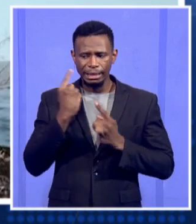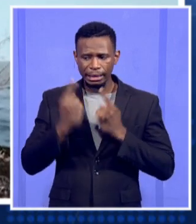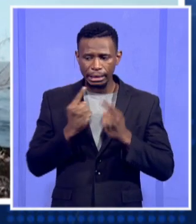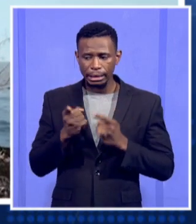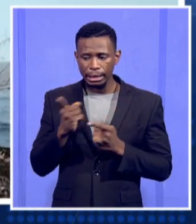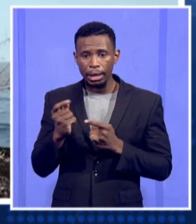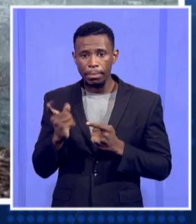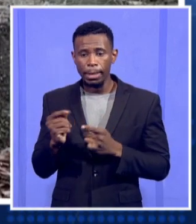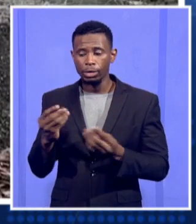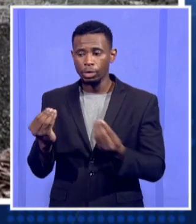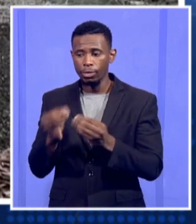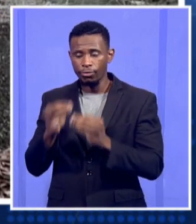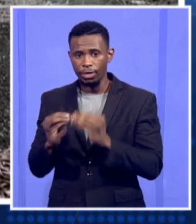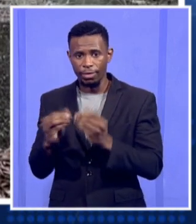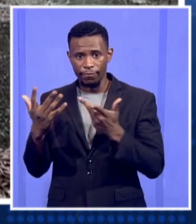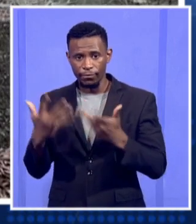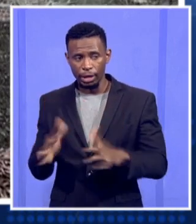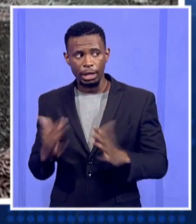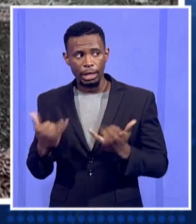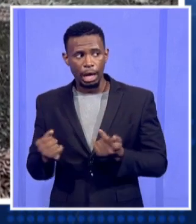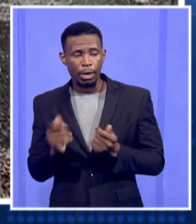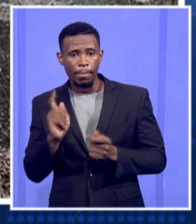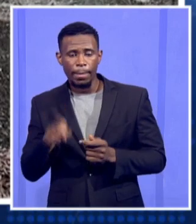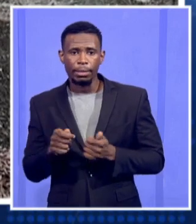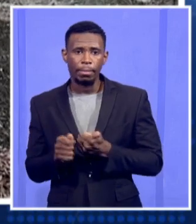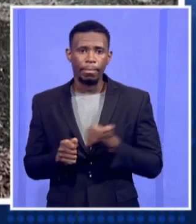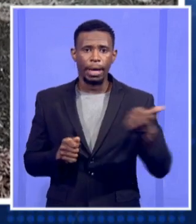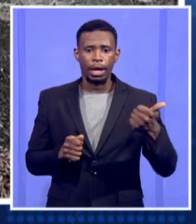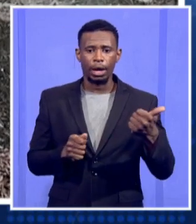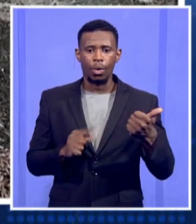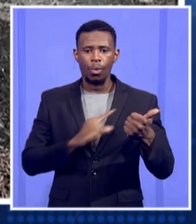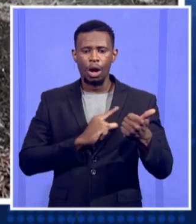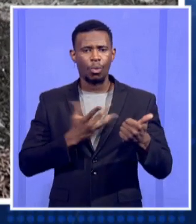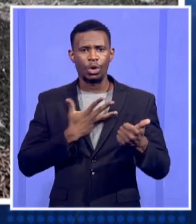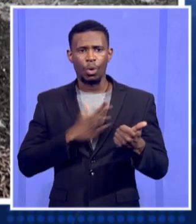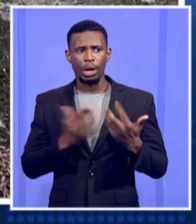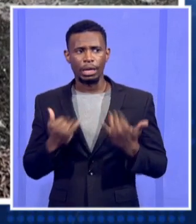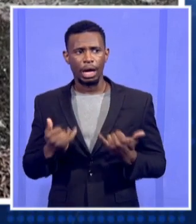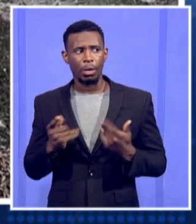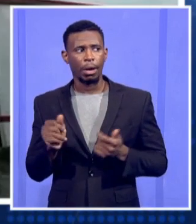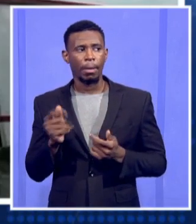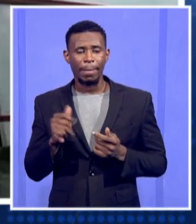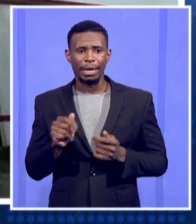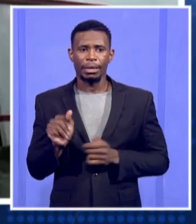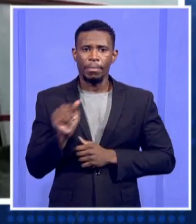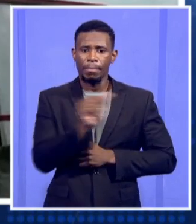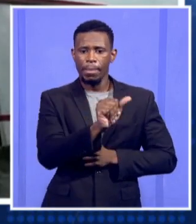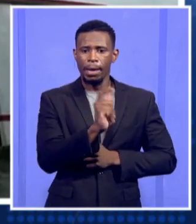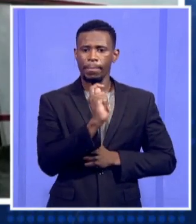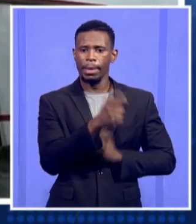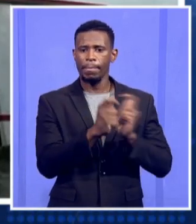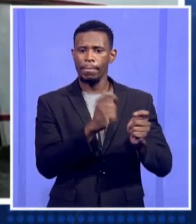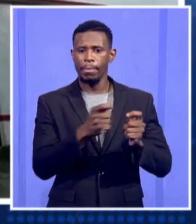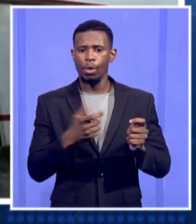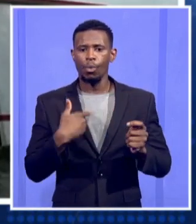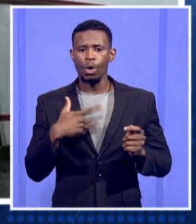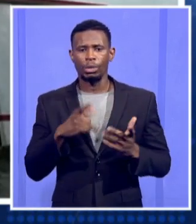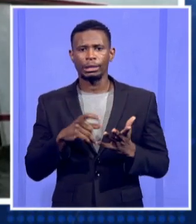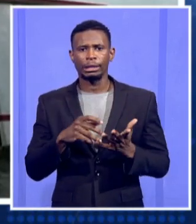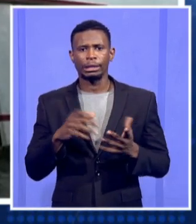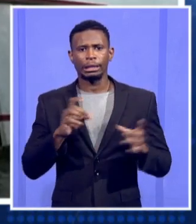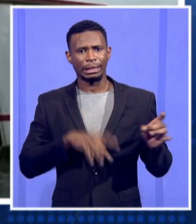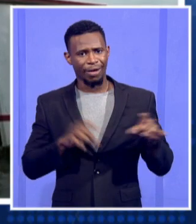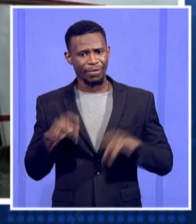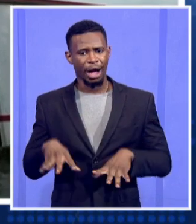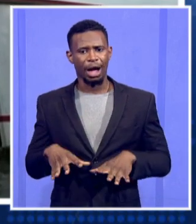find ourselves in a situation where we have to pay the loans and we can't survive. You know that South Africa